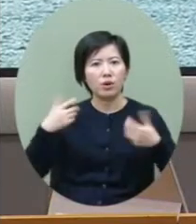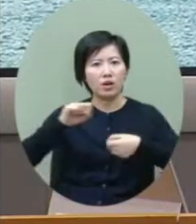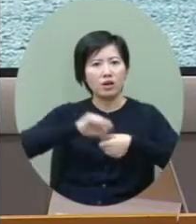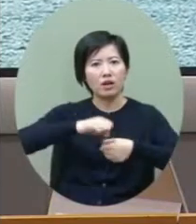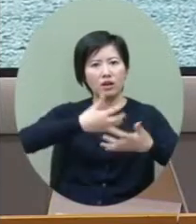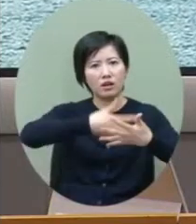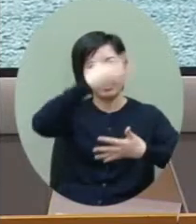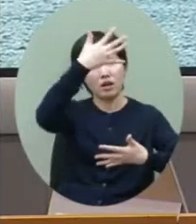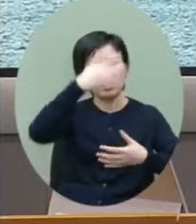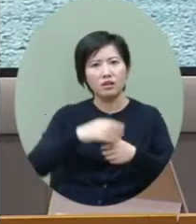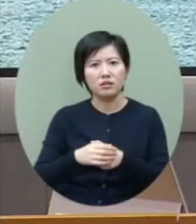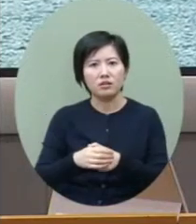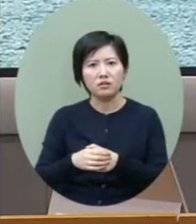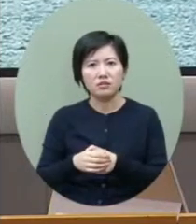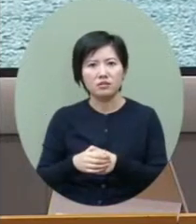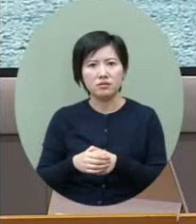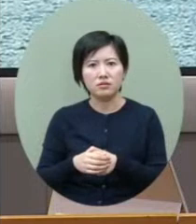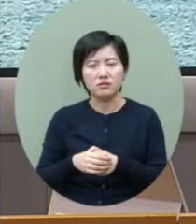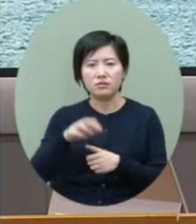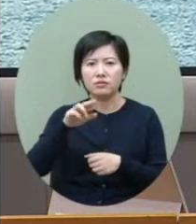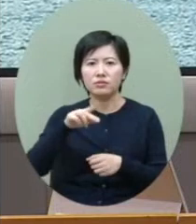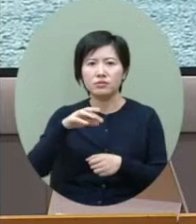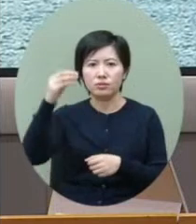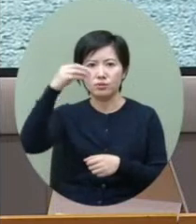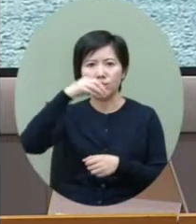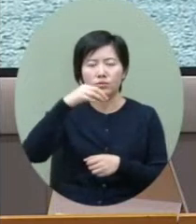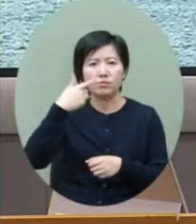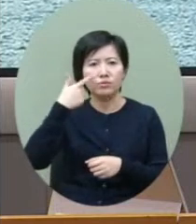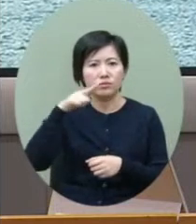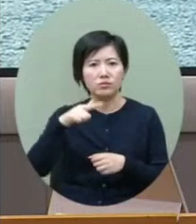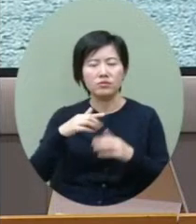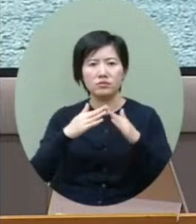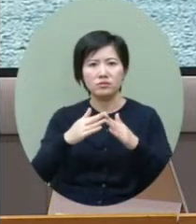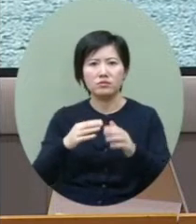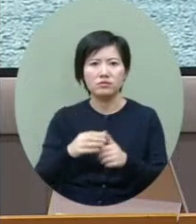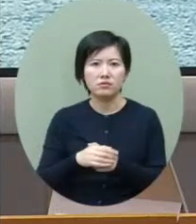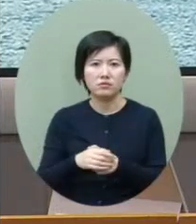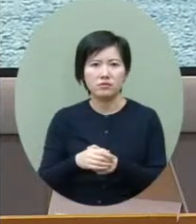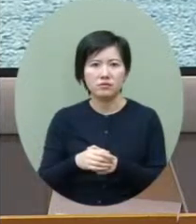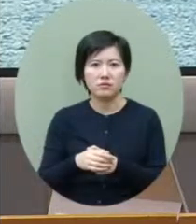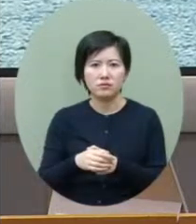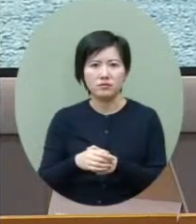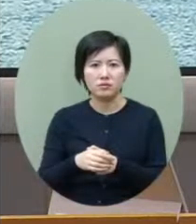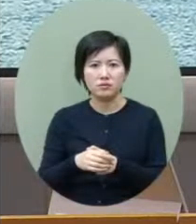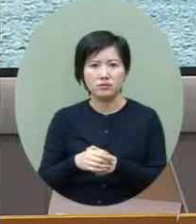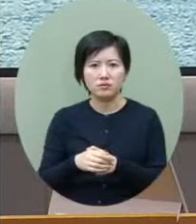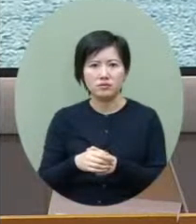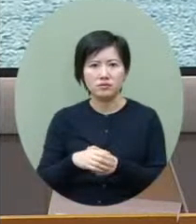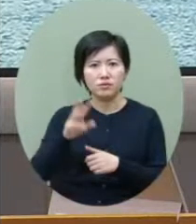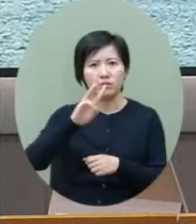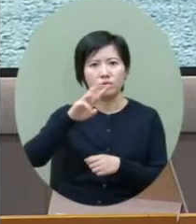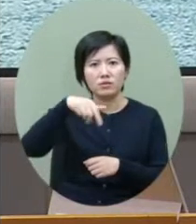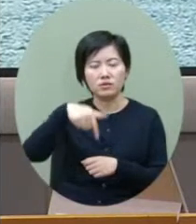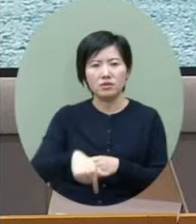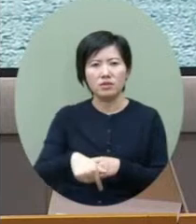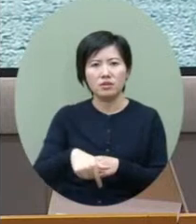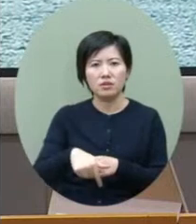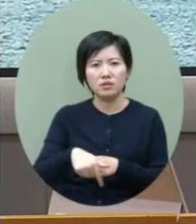and Lokka Building, Lokka House, and Lok Yang San Estate.